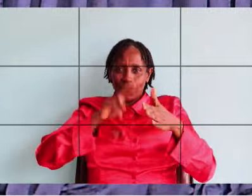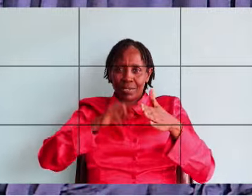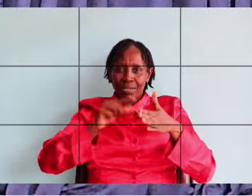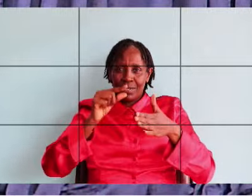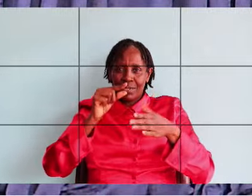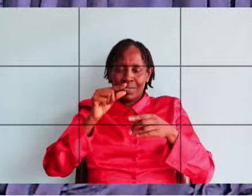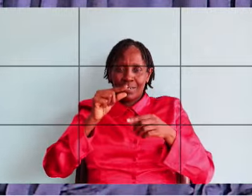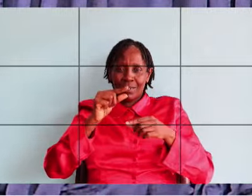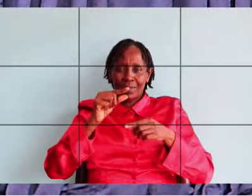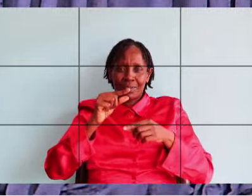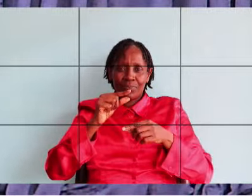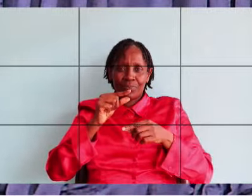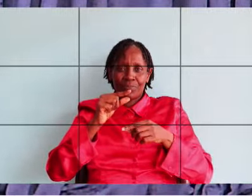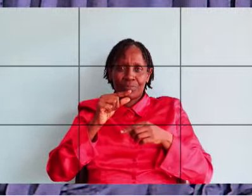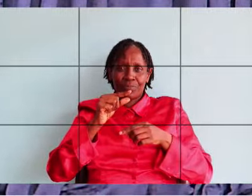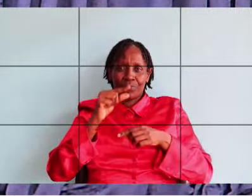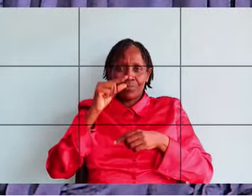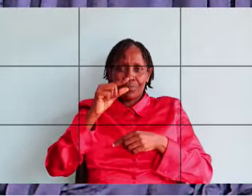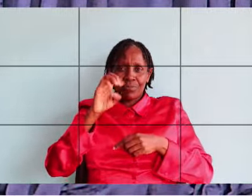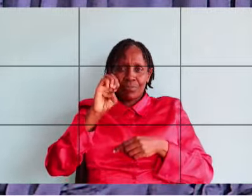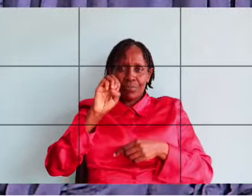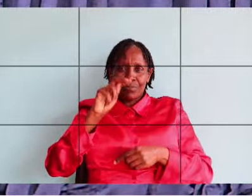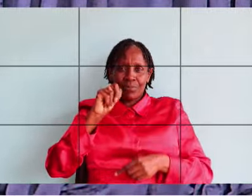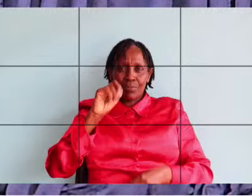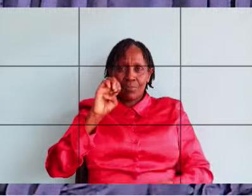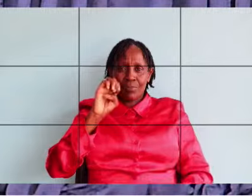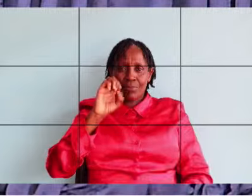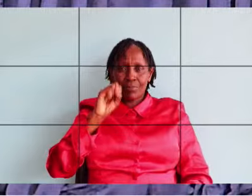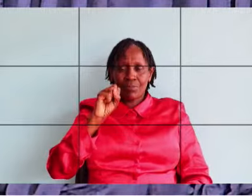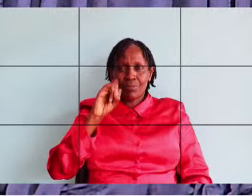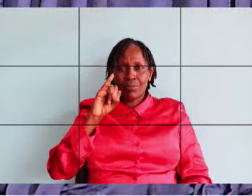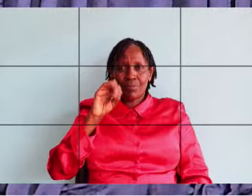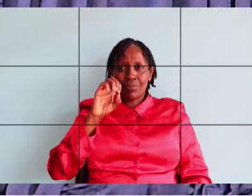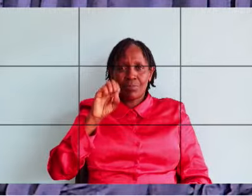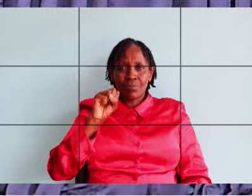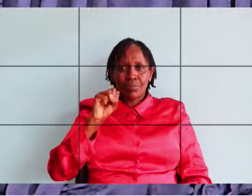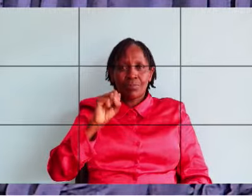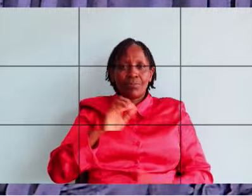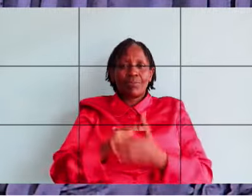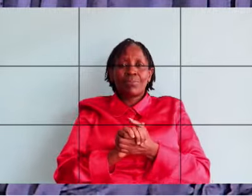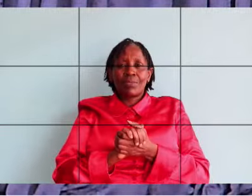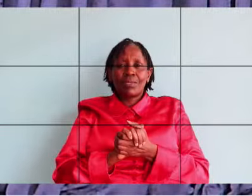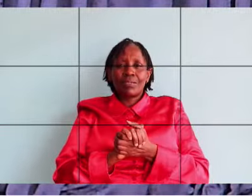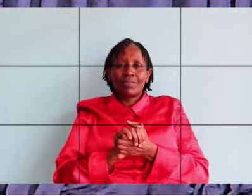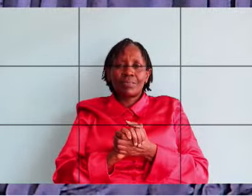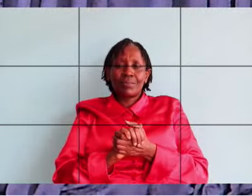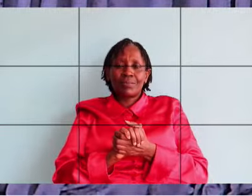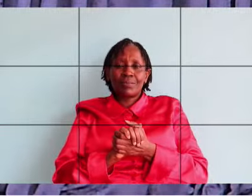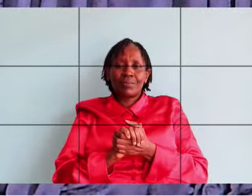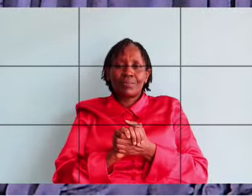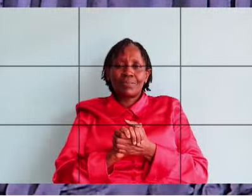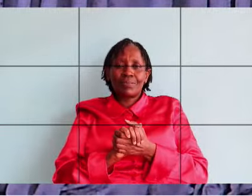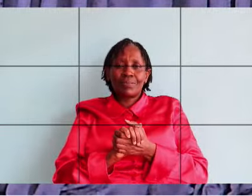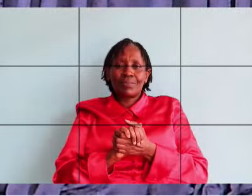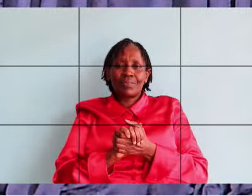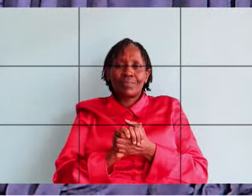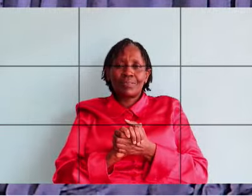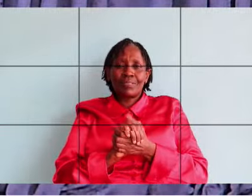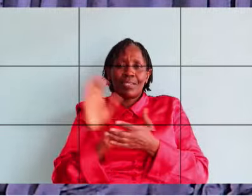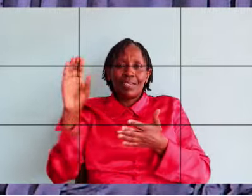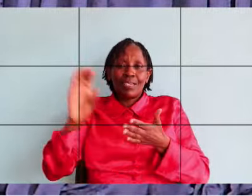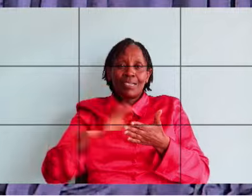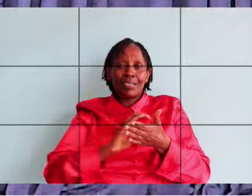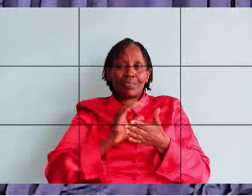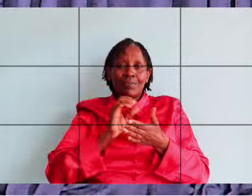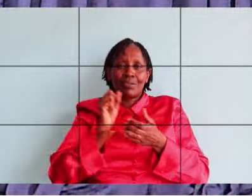15, you're going to see many years, many generations, over 400 years before God had spoken to Abraham